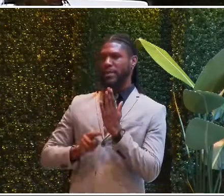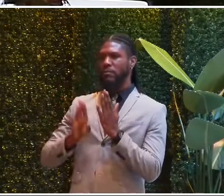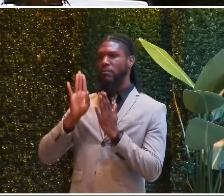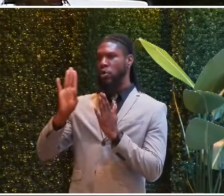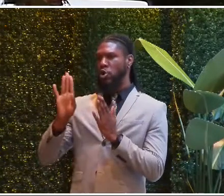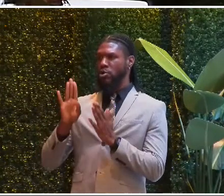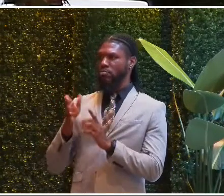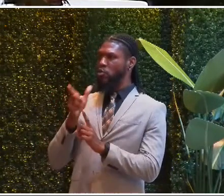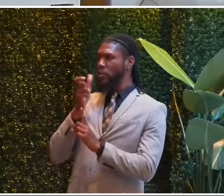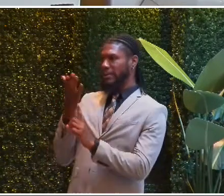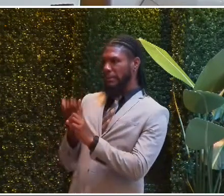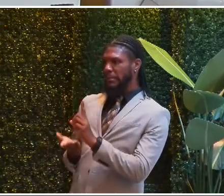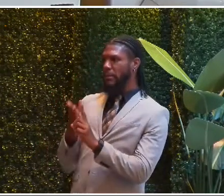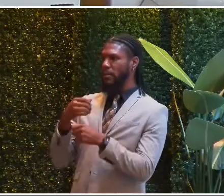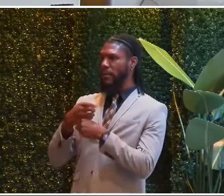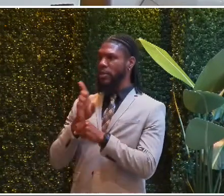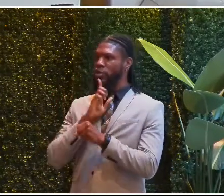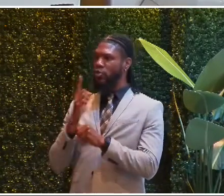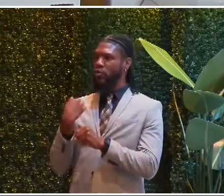same page.